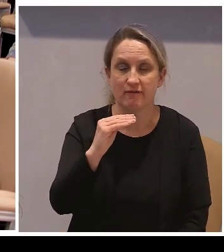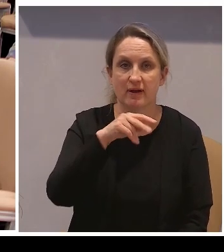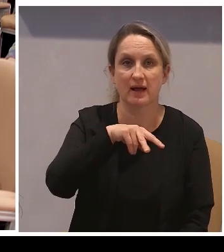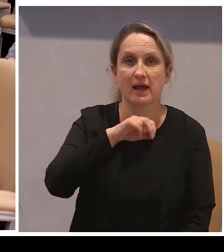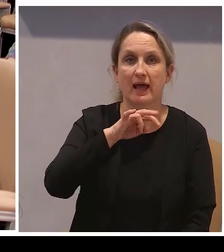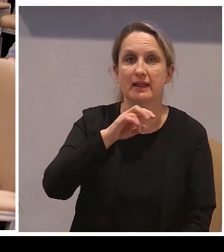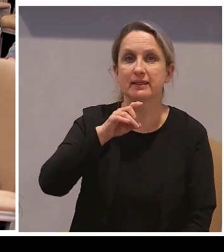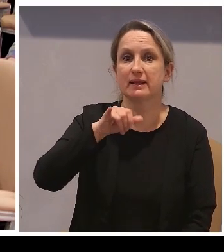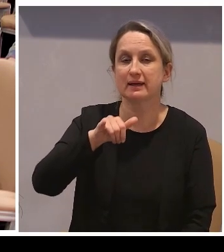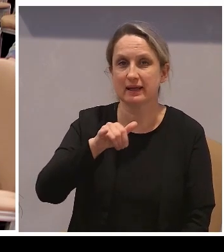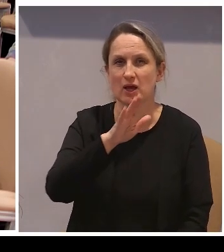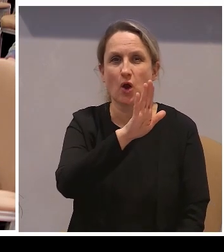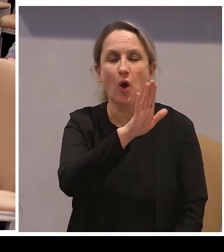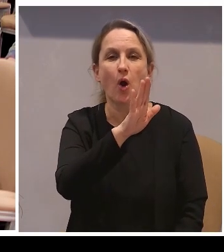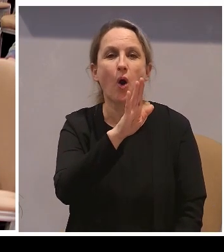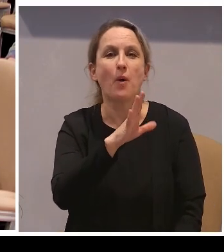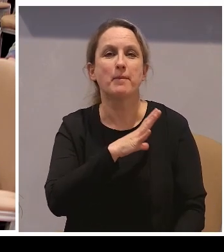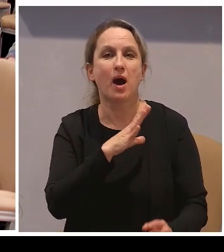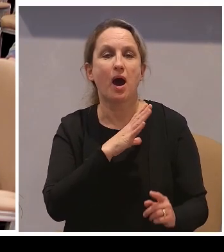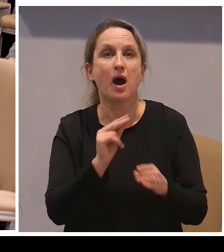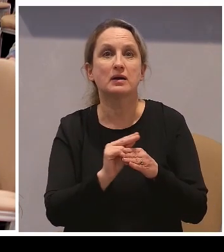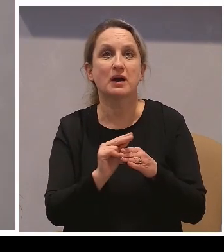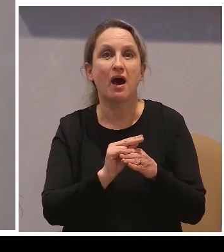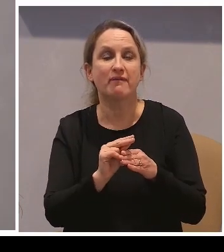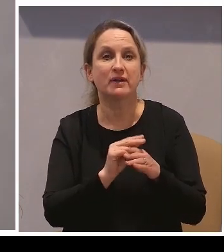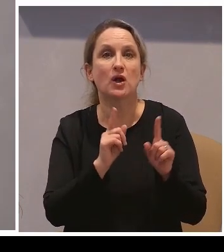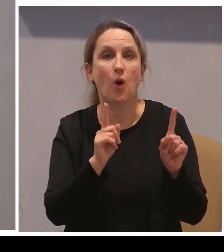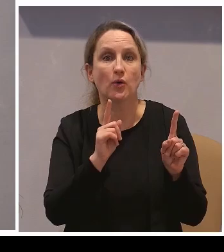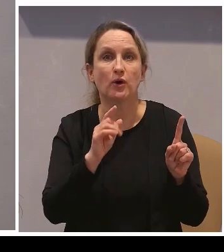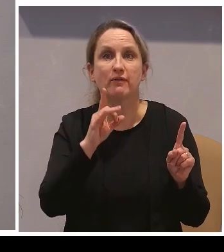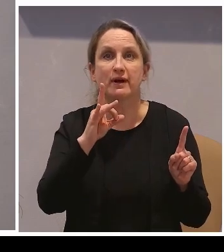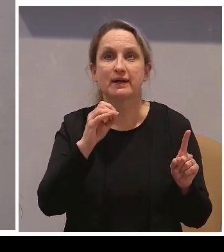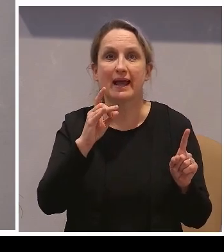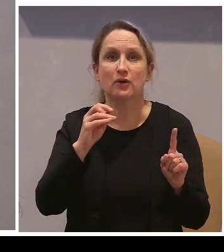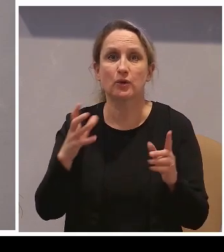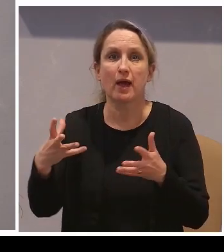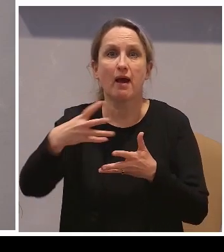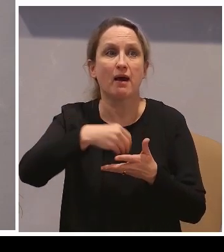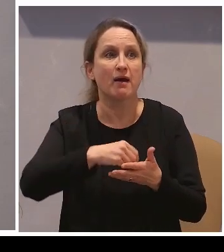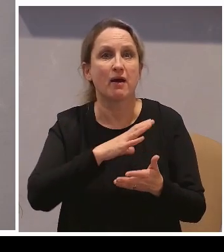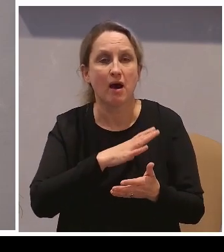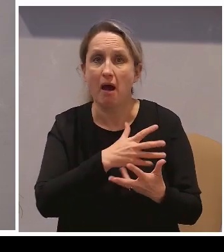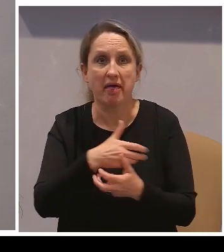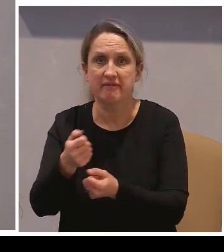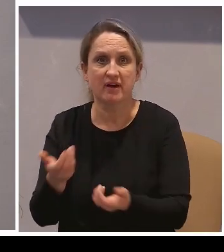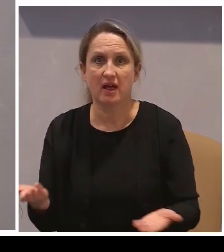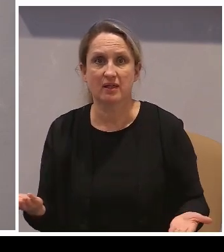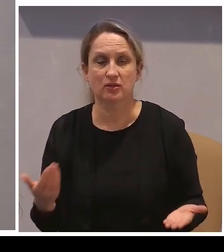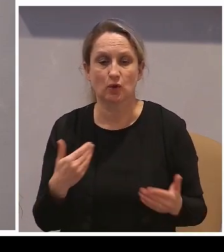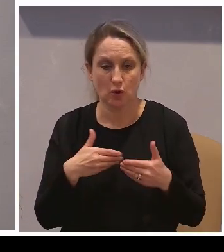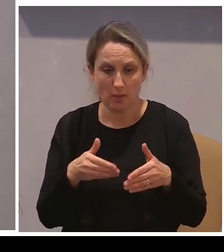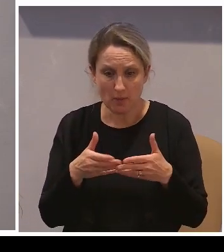The tragedy of this is that Ralph's and Henry's drug is currently listed